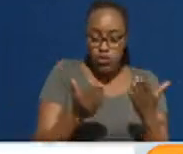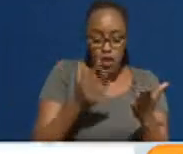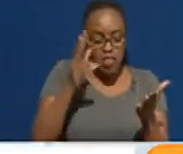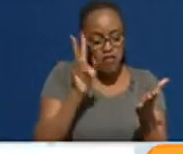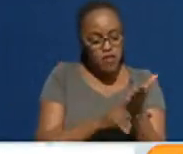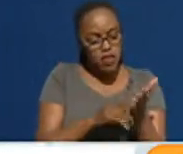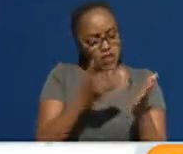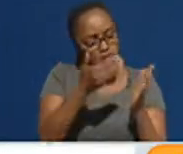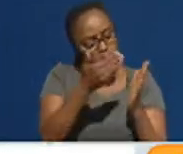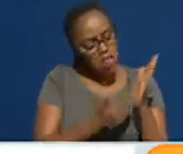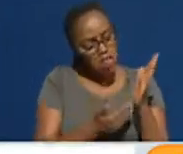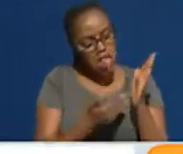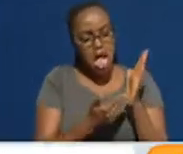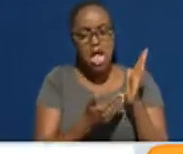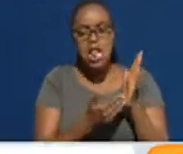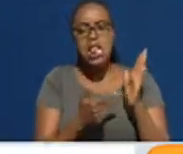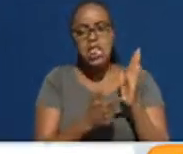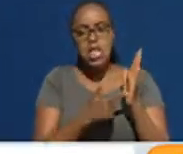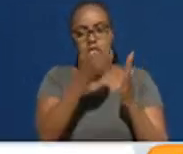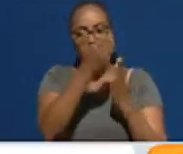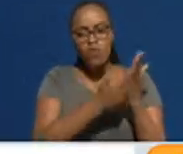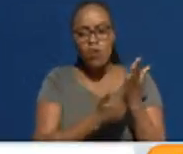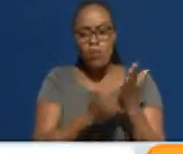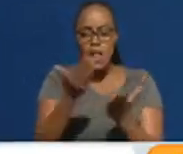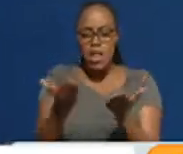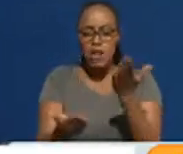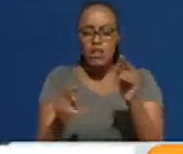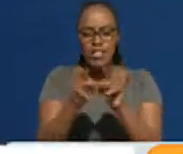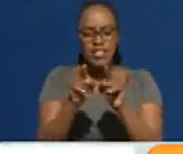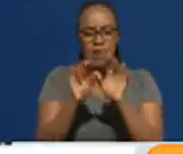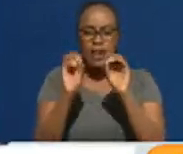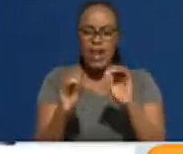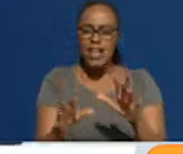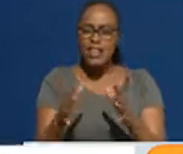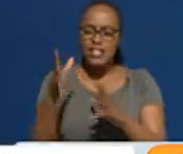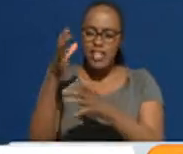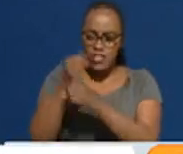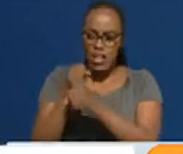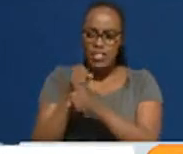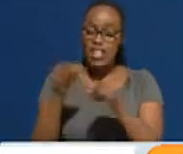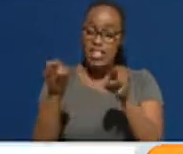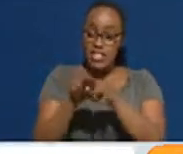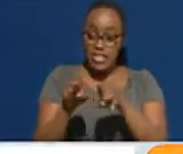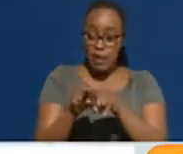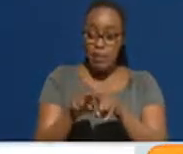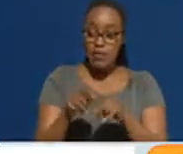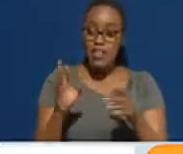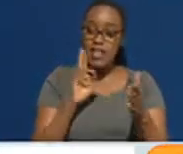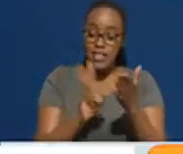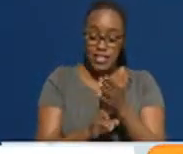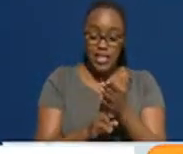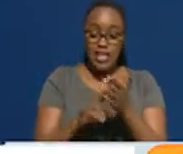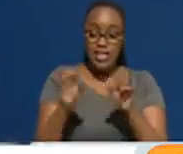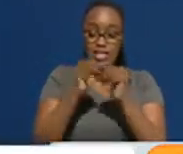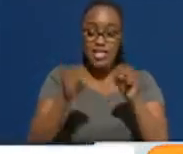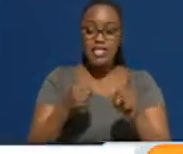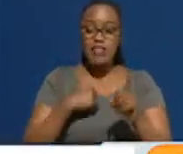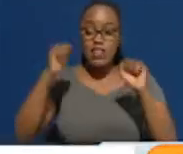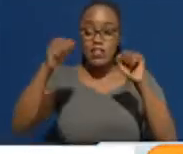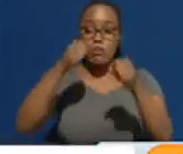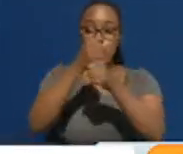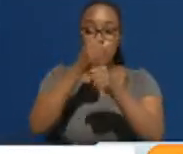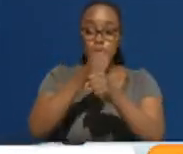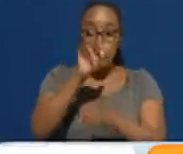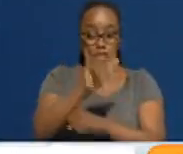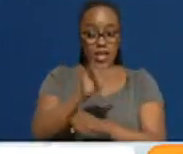with what you had and all of you say, no, this form is not the same, it's the same. It's a trust deficit. Yeah. Because with that same exact system that we have, it's possible to do those